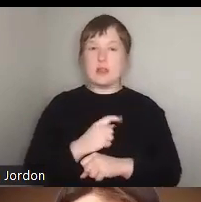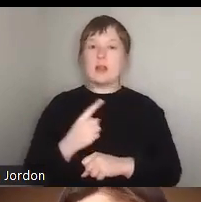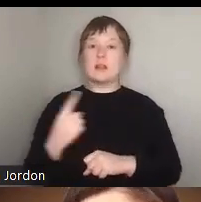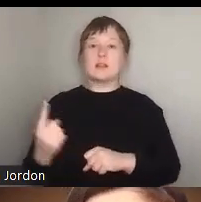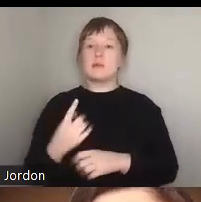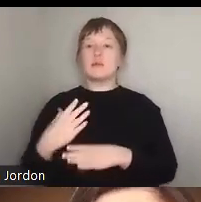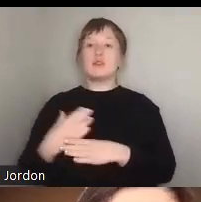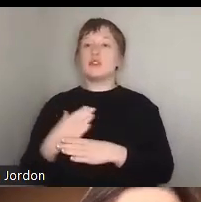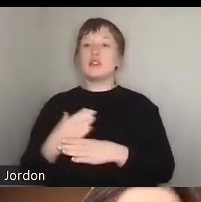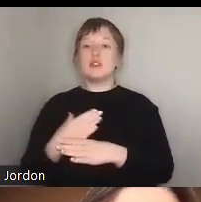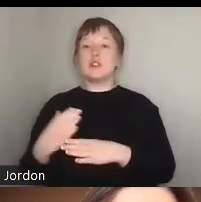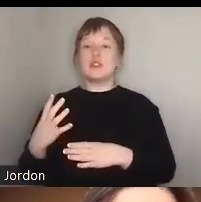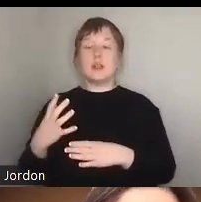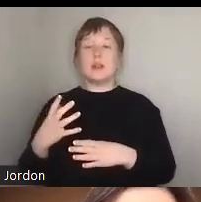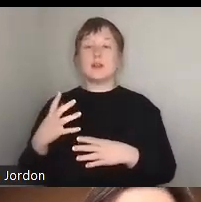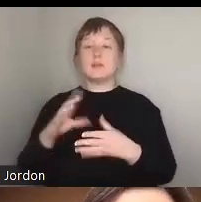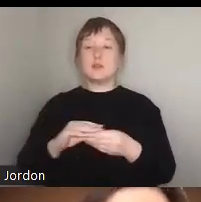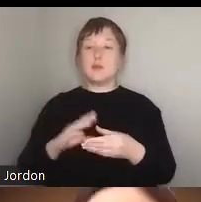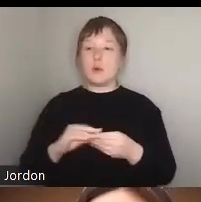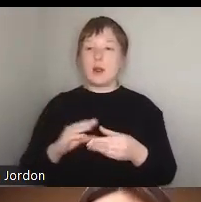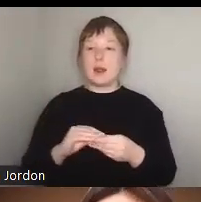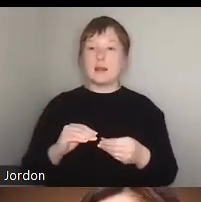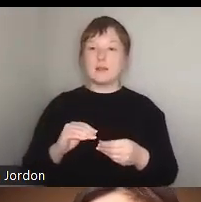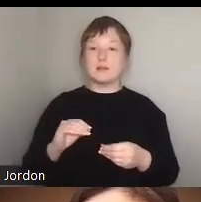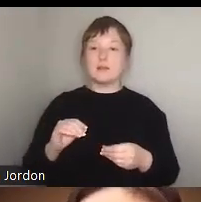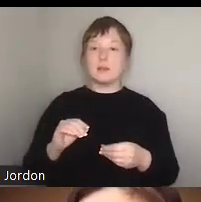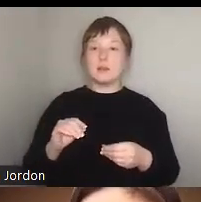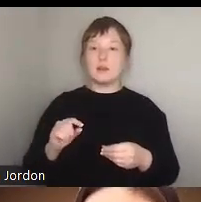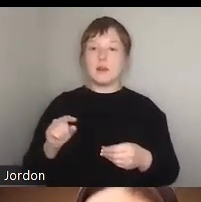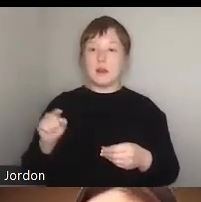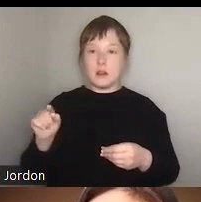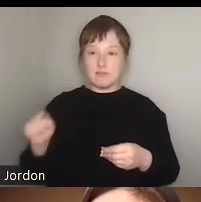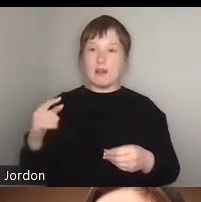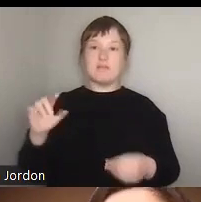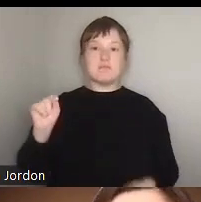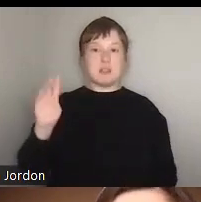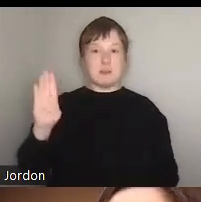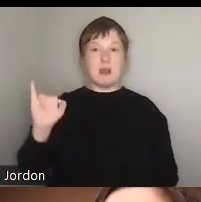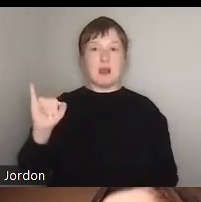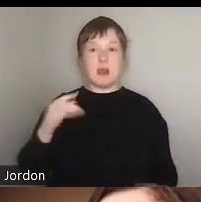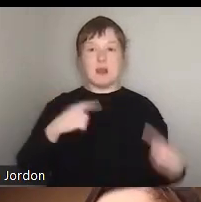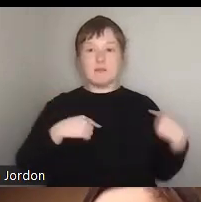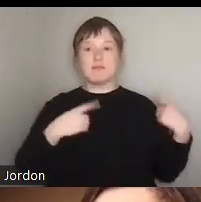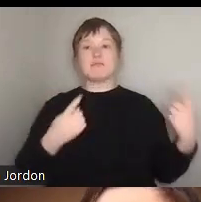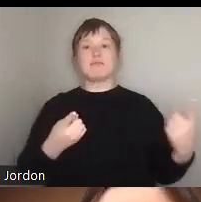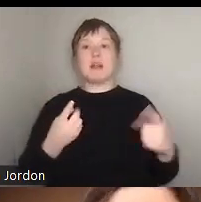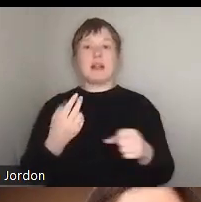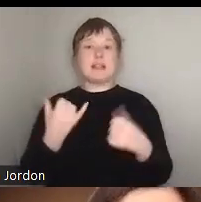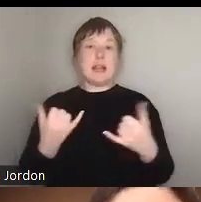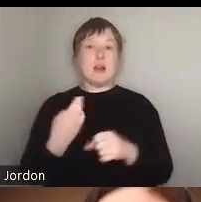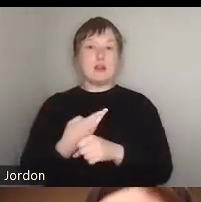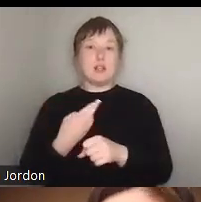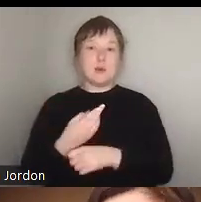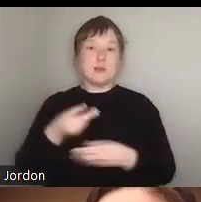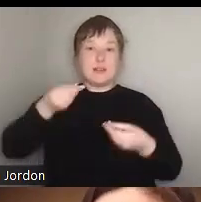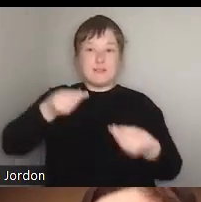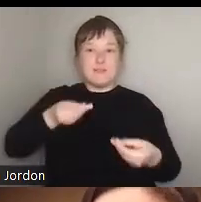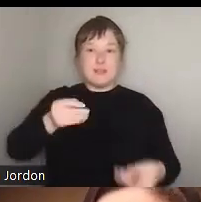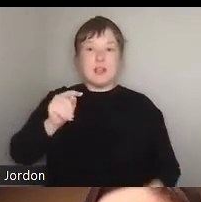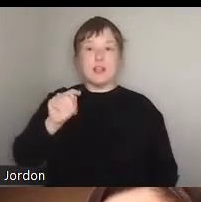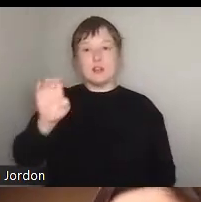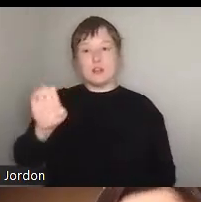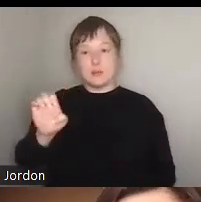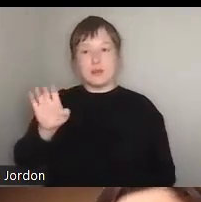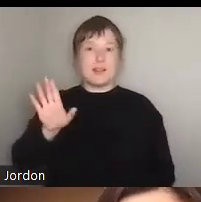who co-presents with me a lot, and has had TBI for a very long time, is now eating out of a feeding tube because of the abusive